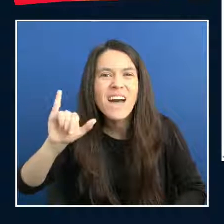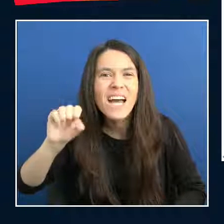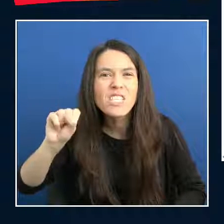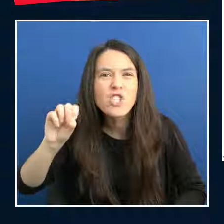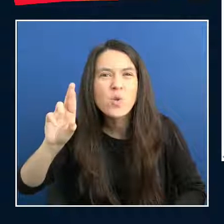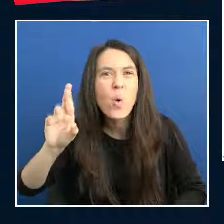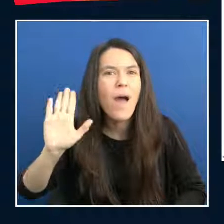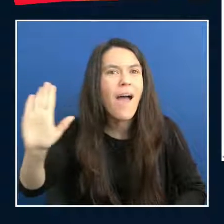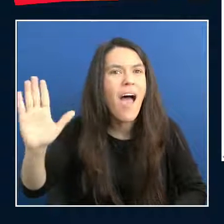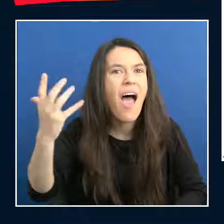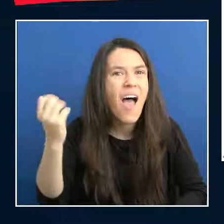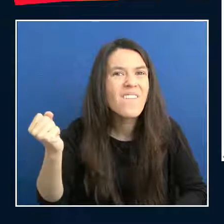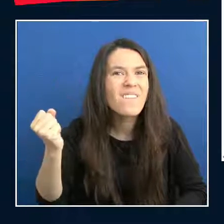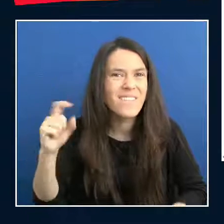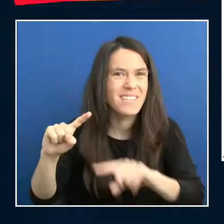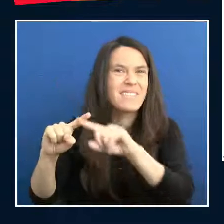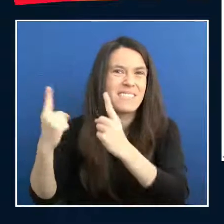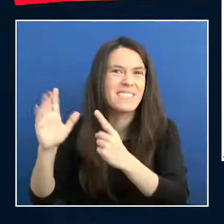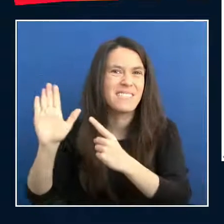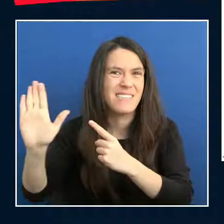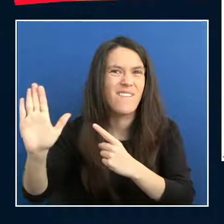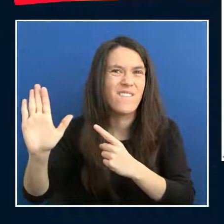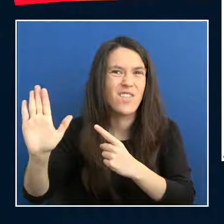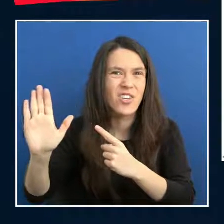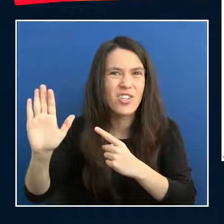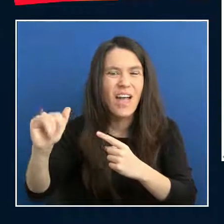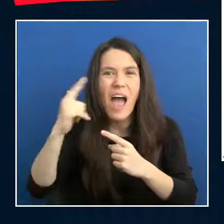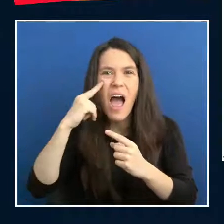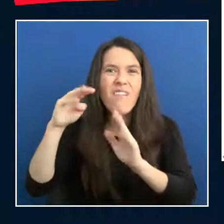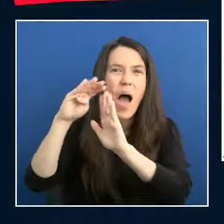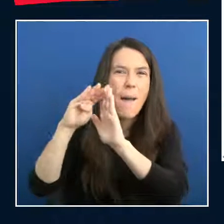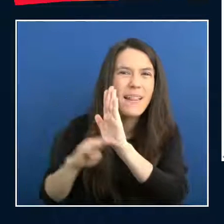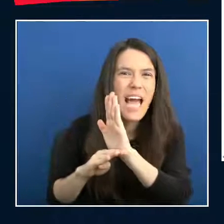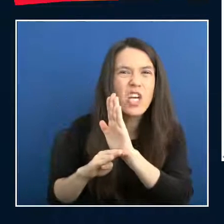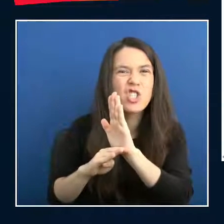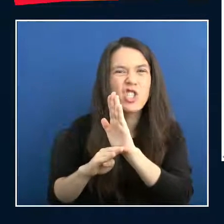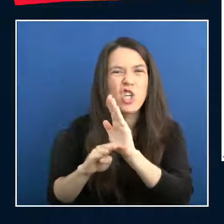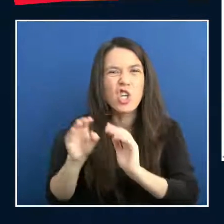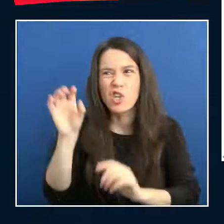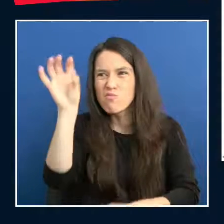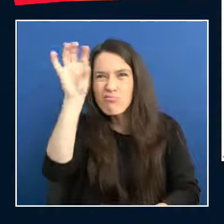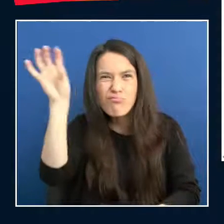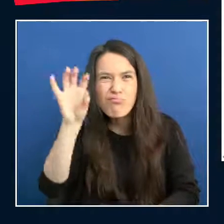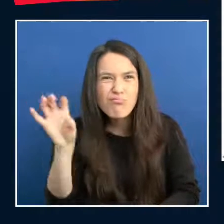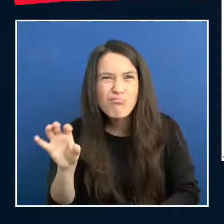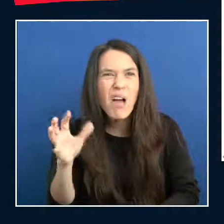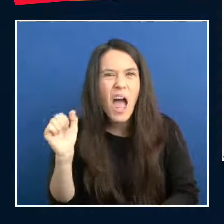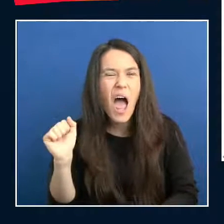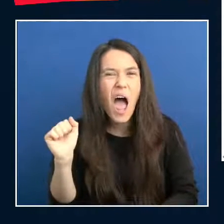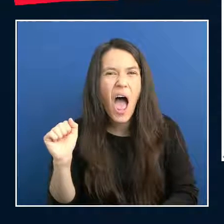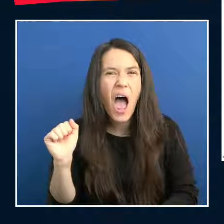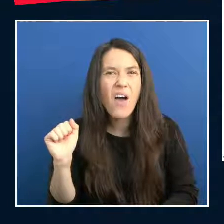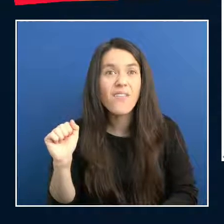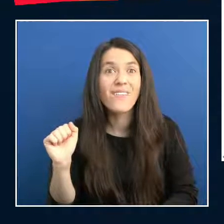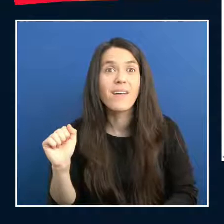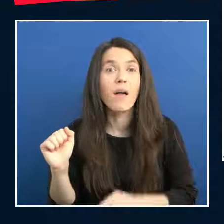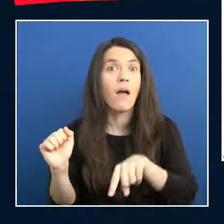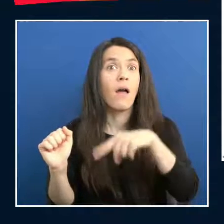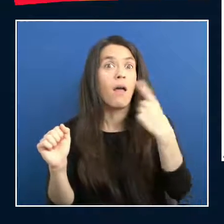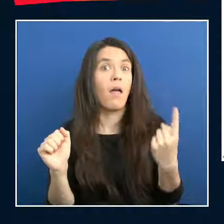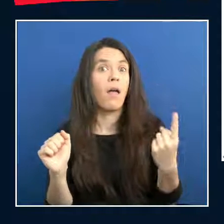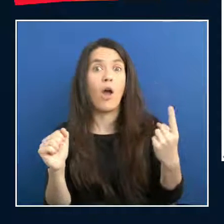OS, then all the dependencies with the running applications on it. And for containers, I only need my container